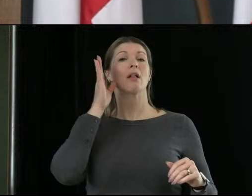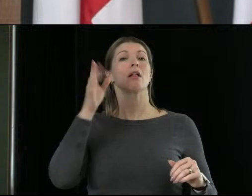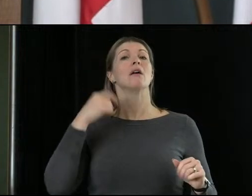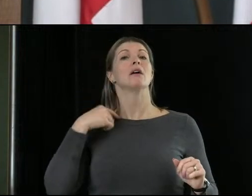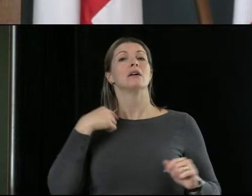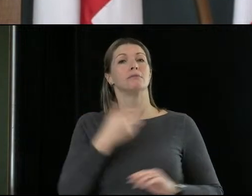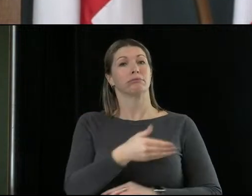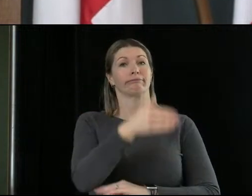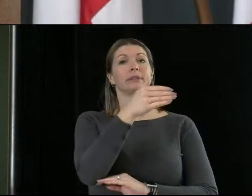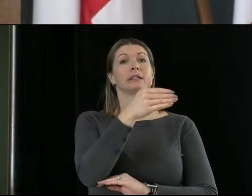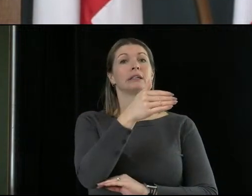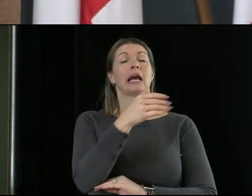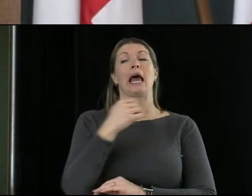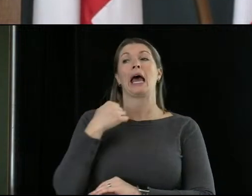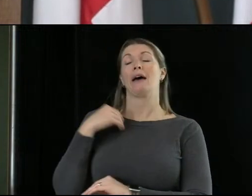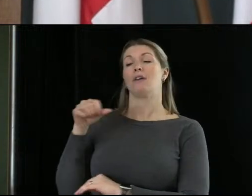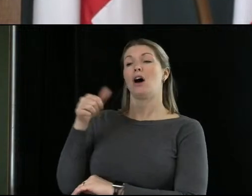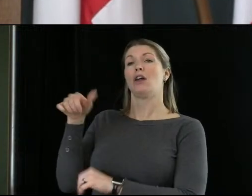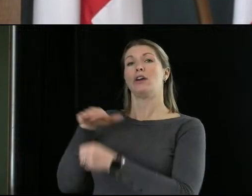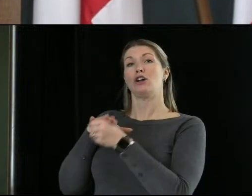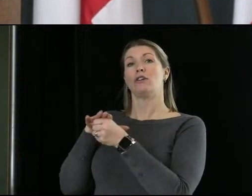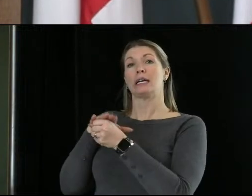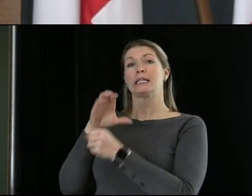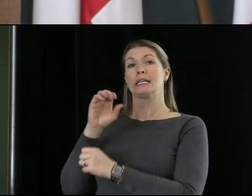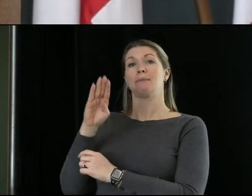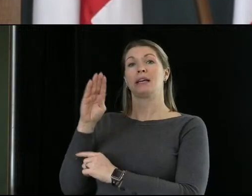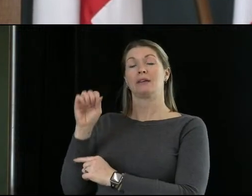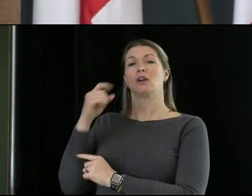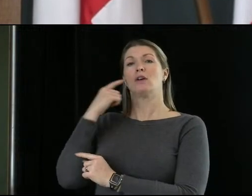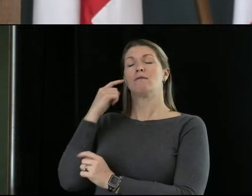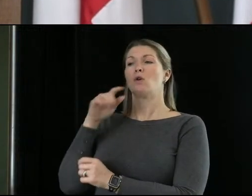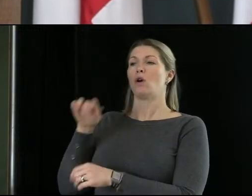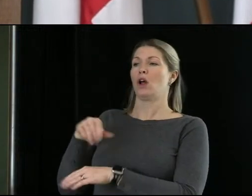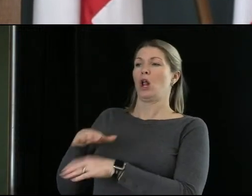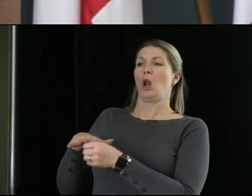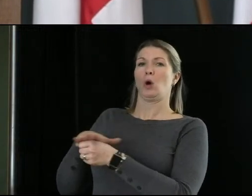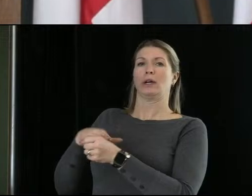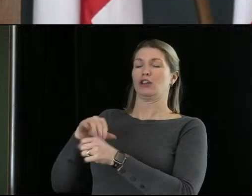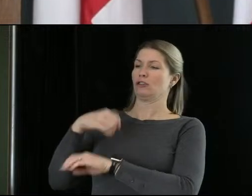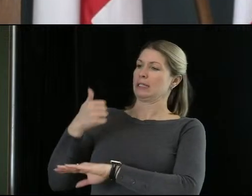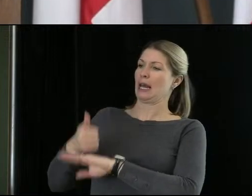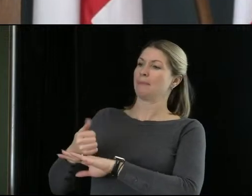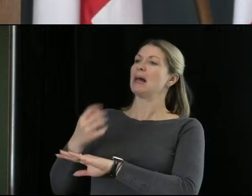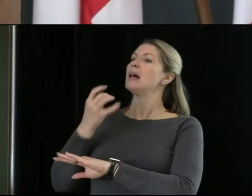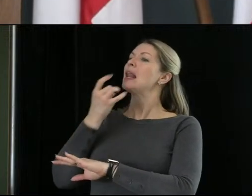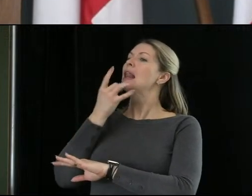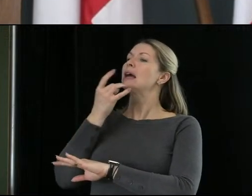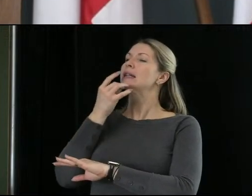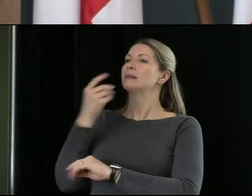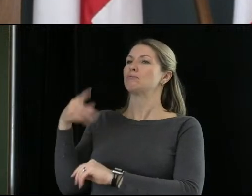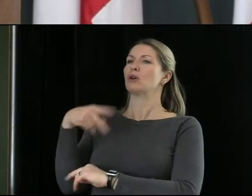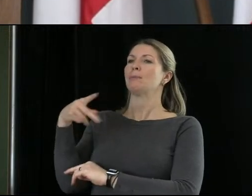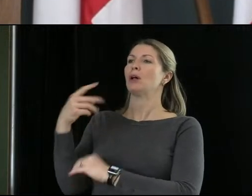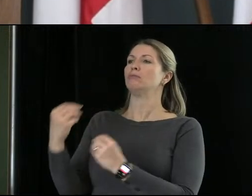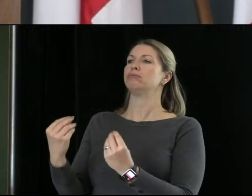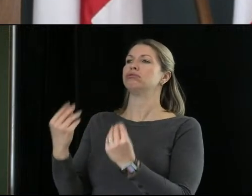site in recognition of domestic relationship and gender violence, and will stay lighted into the Christmas